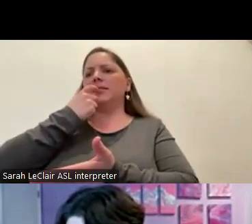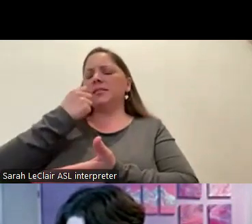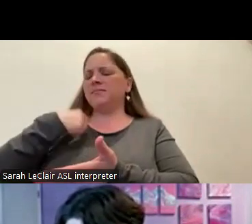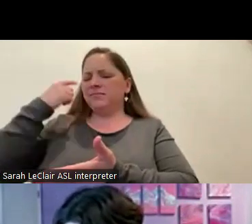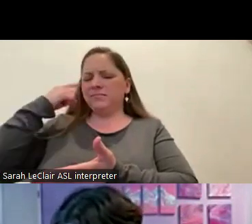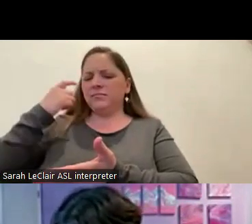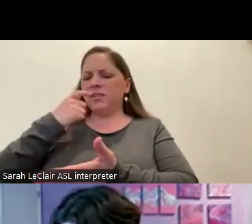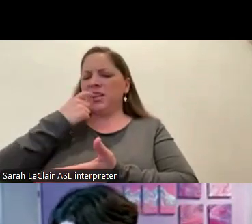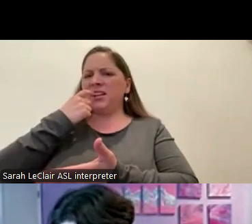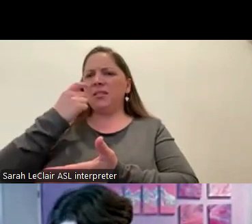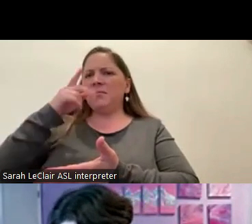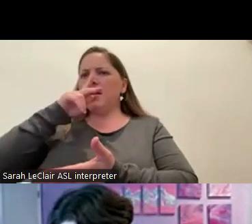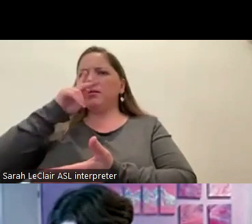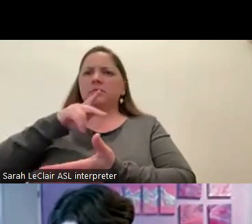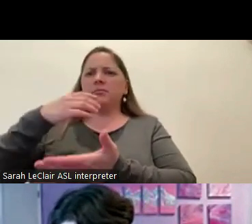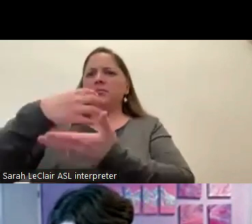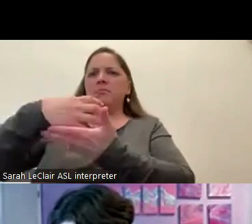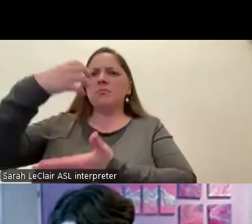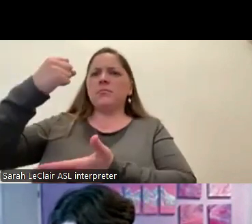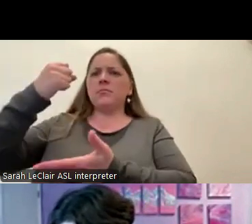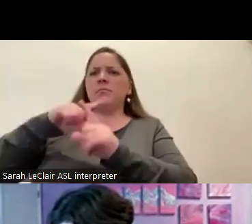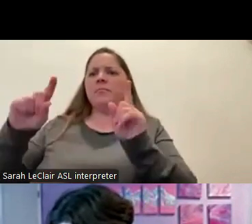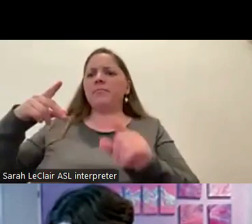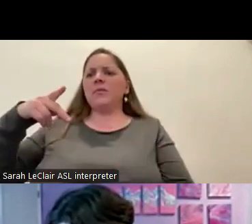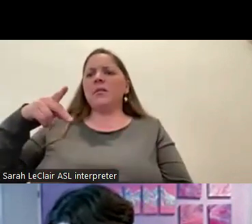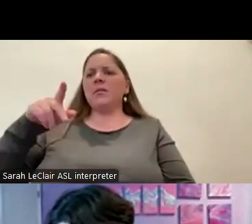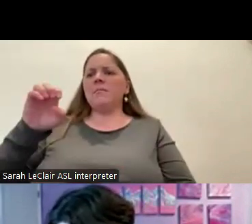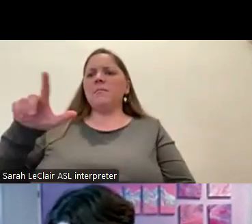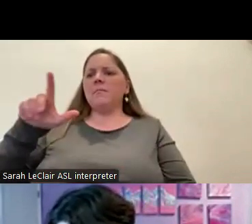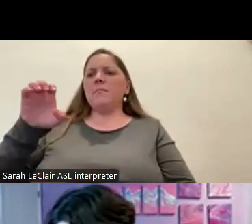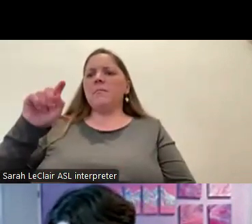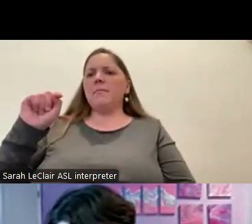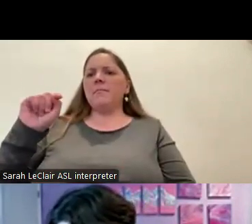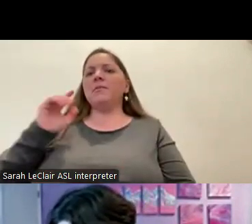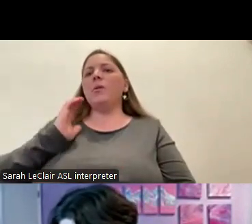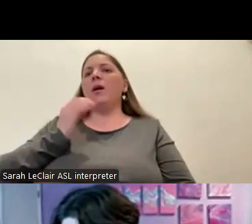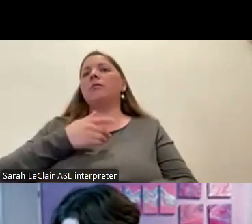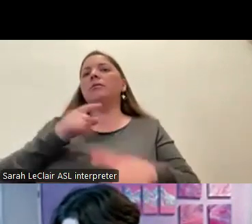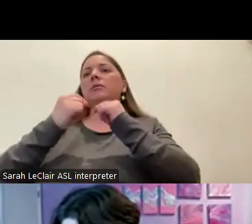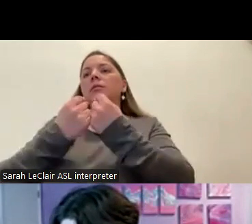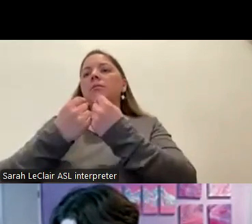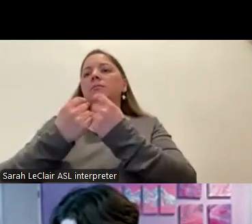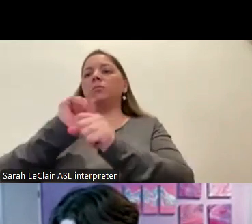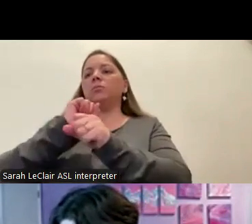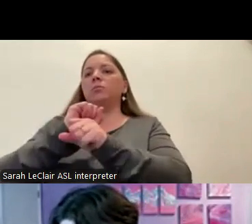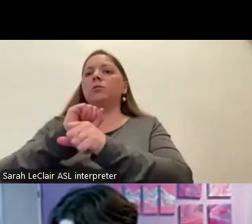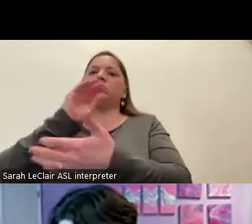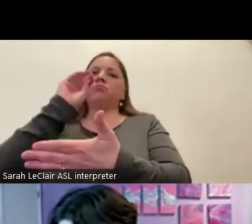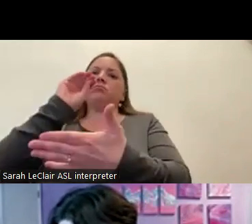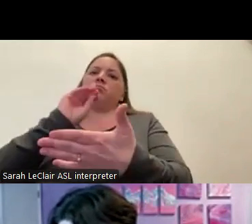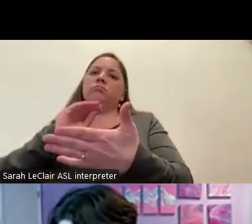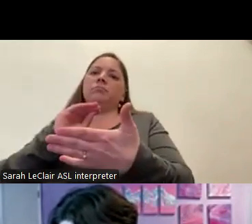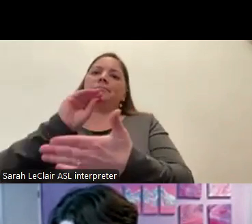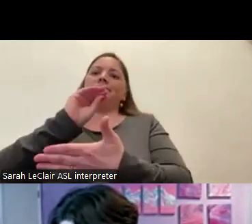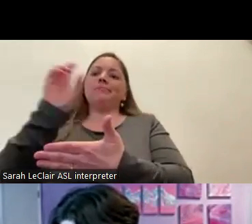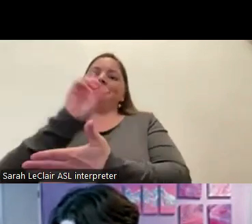glass plastic bottle that was pellets that were donated. So our team is actually right now working on putting our designs on them so that we can